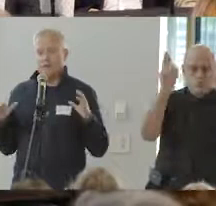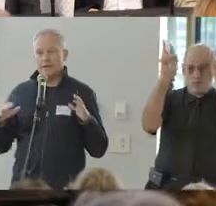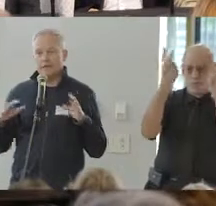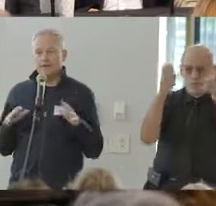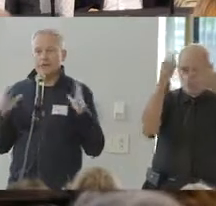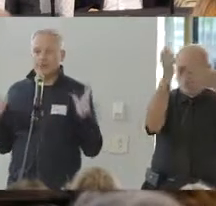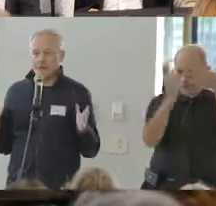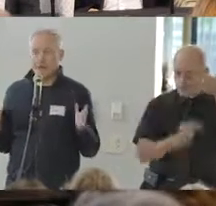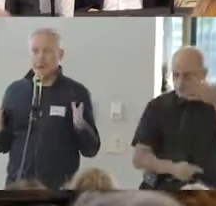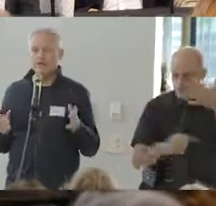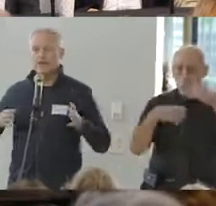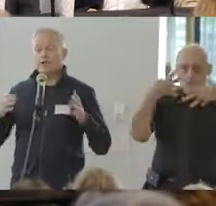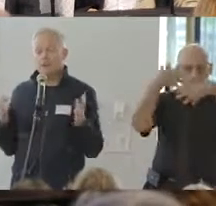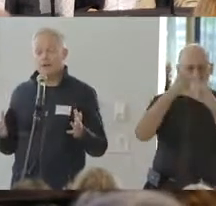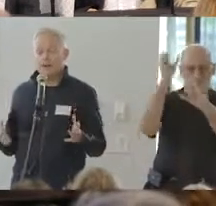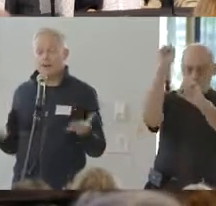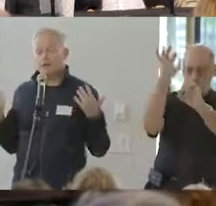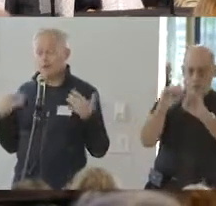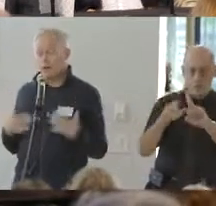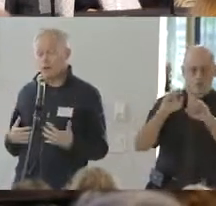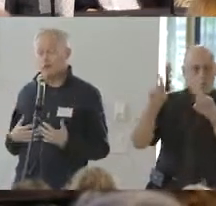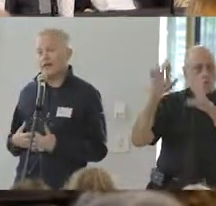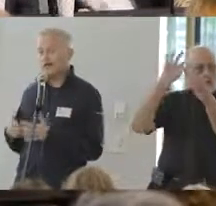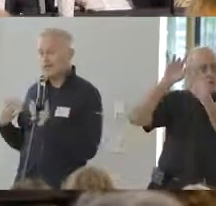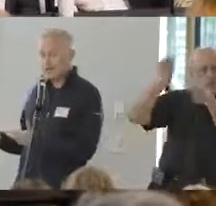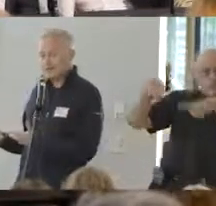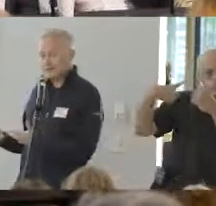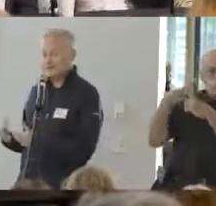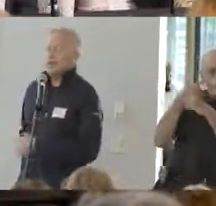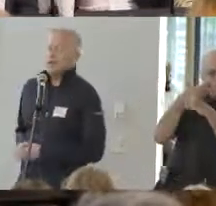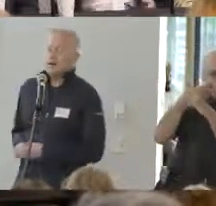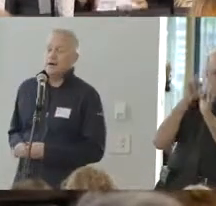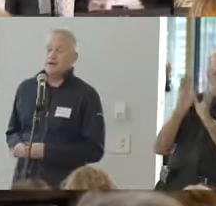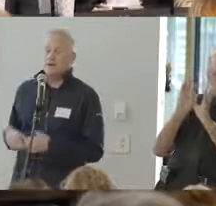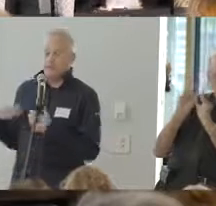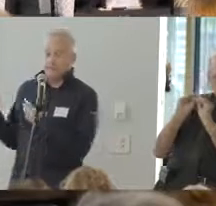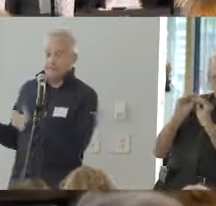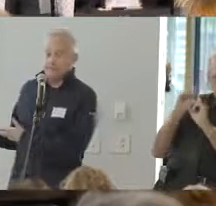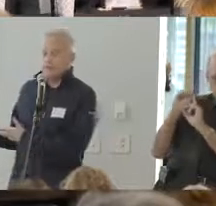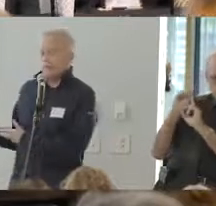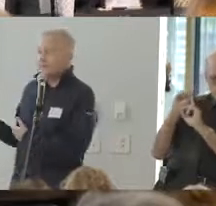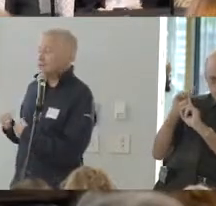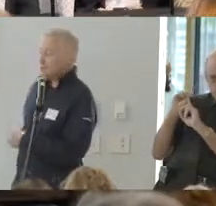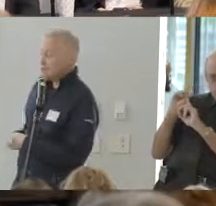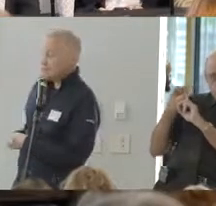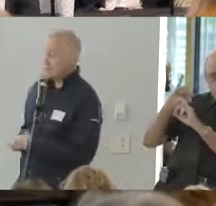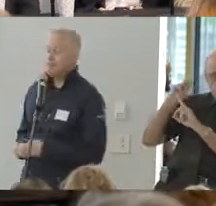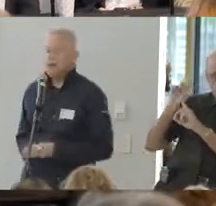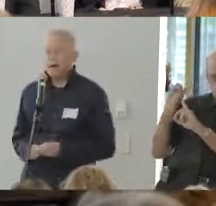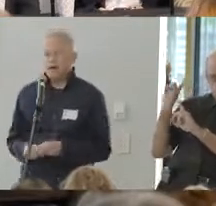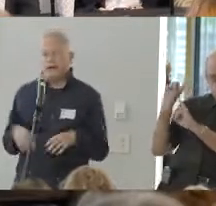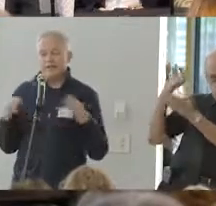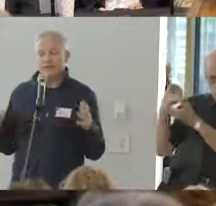going to give you a summary of the feedback we heard at our last community meeting back in